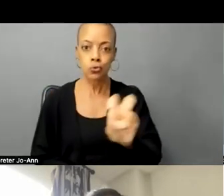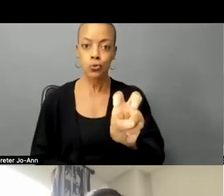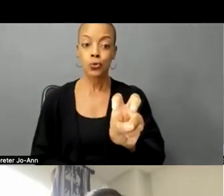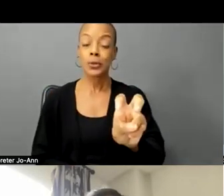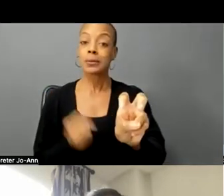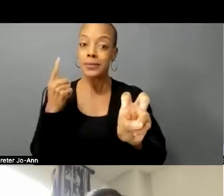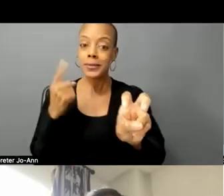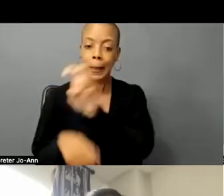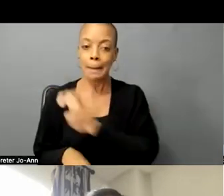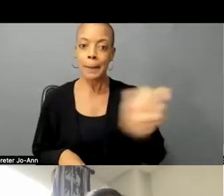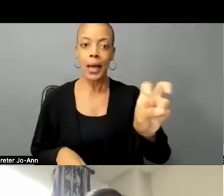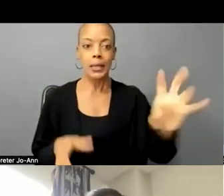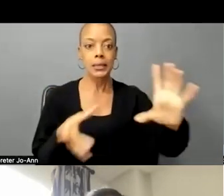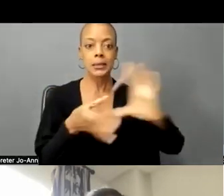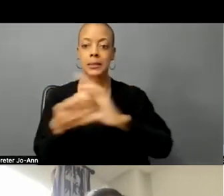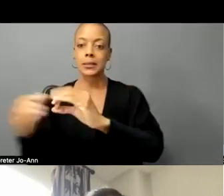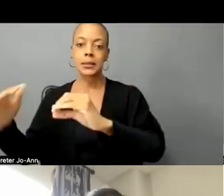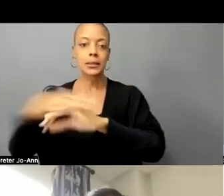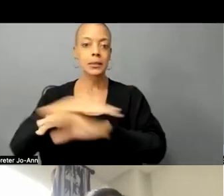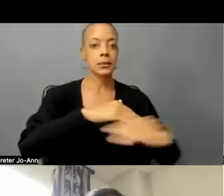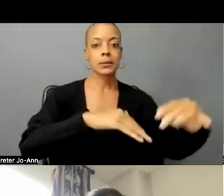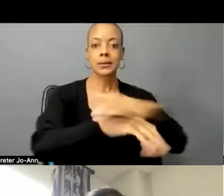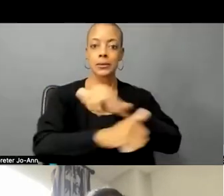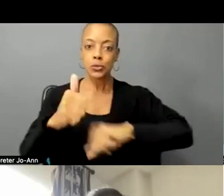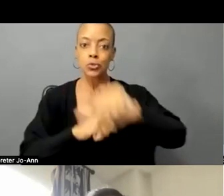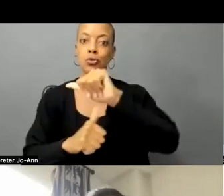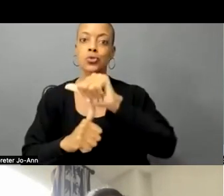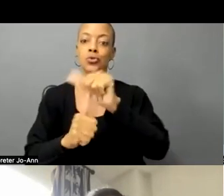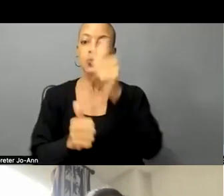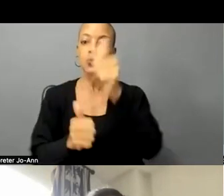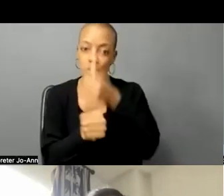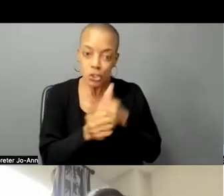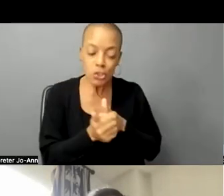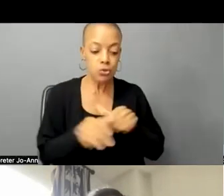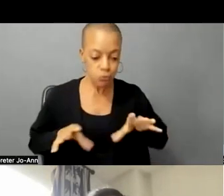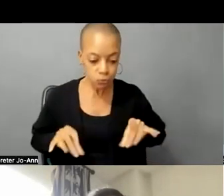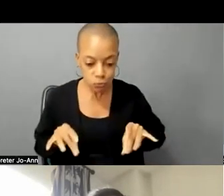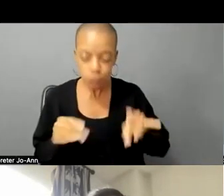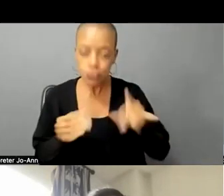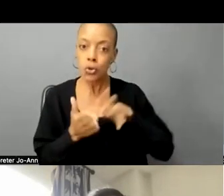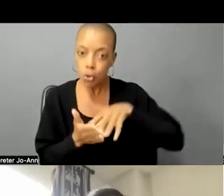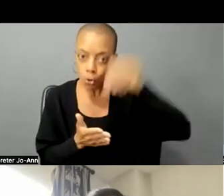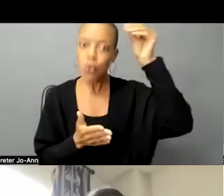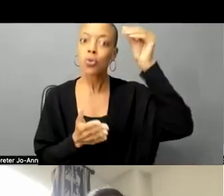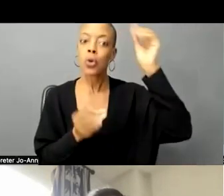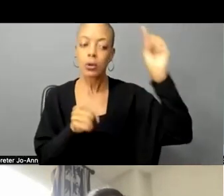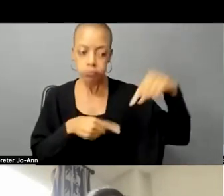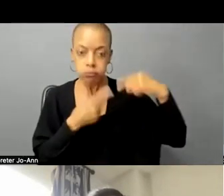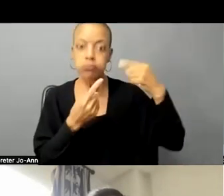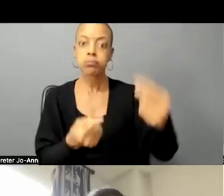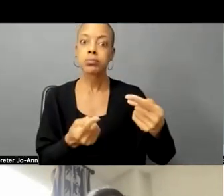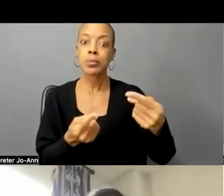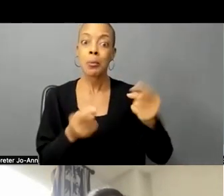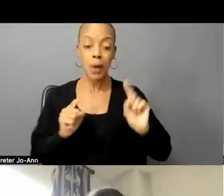other. And each of us has different things to learn along the way as we walk that path, but we do all walk it